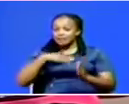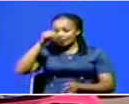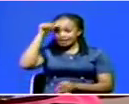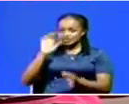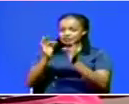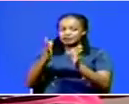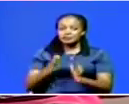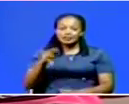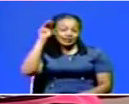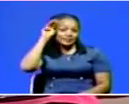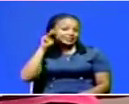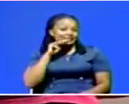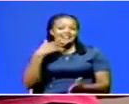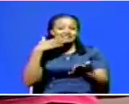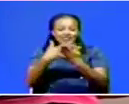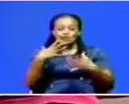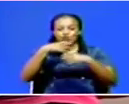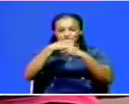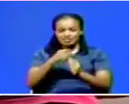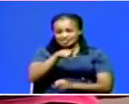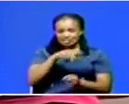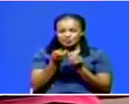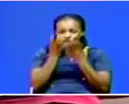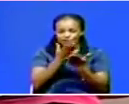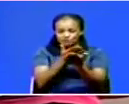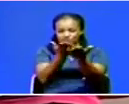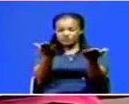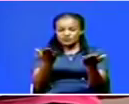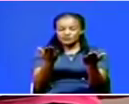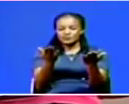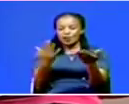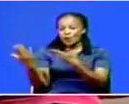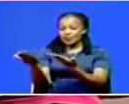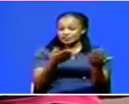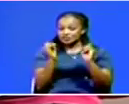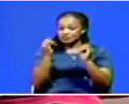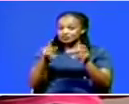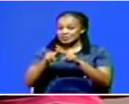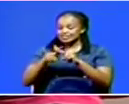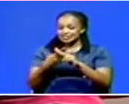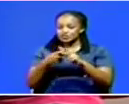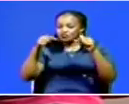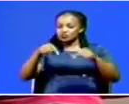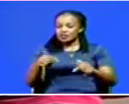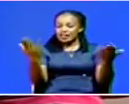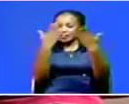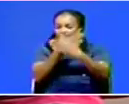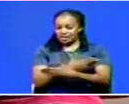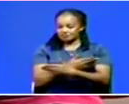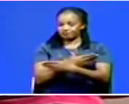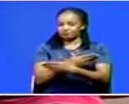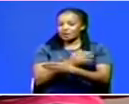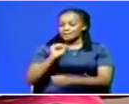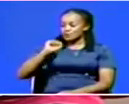thank you very much for tuning in and, of course, for trusting us to inform you tonight. Welcome to the broadcast. Let's begin. Now, tonight, a political